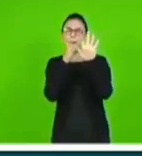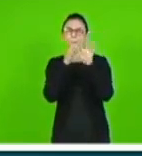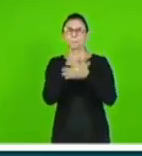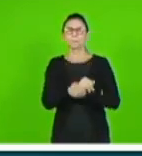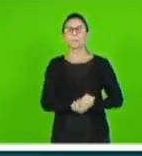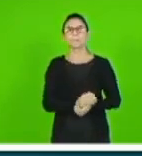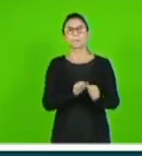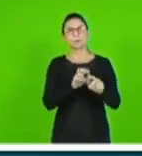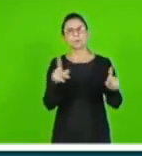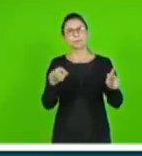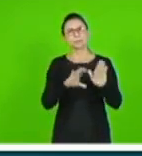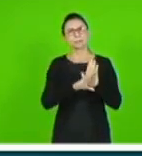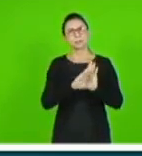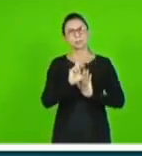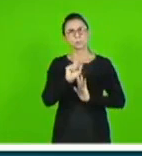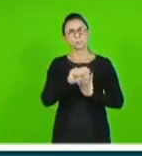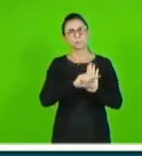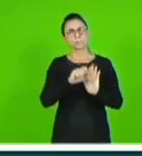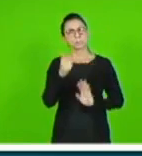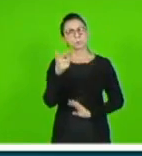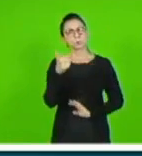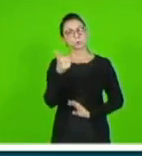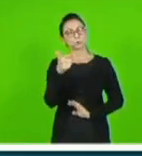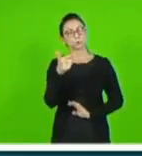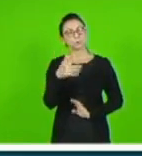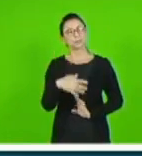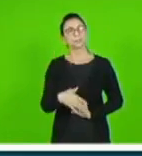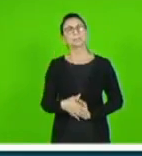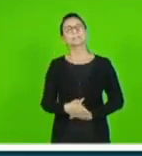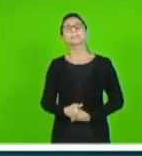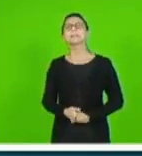trumpet sounds,